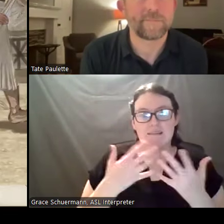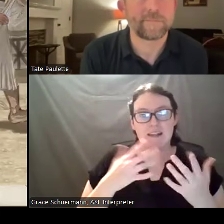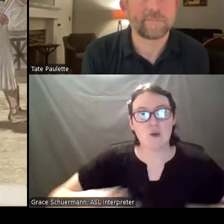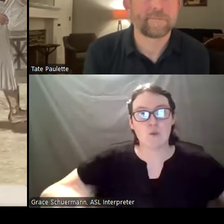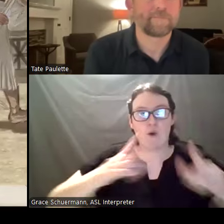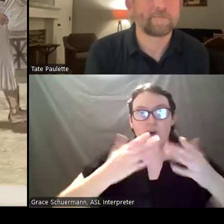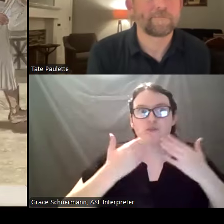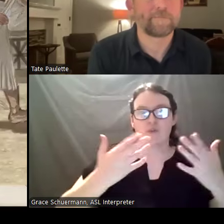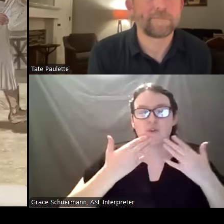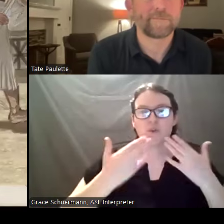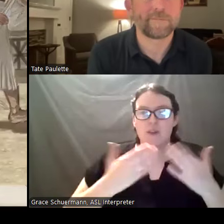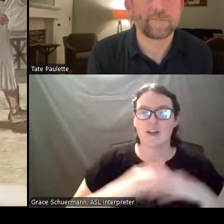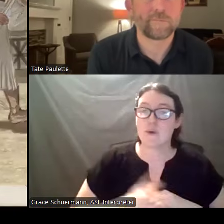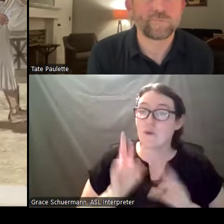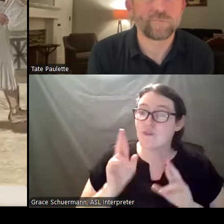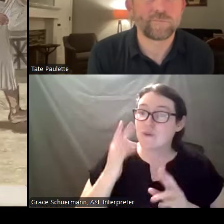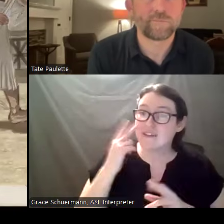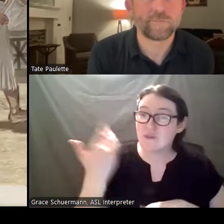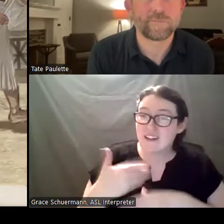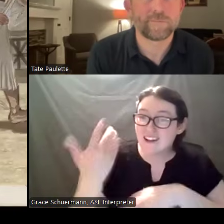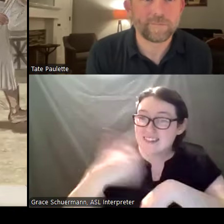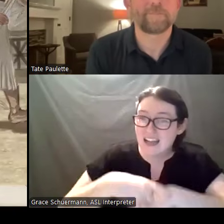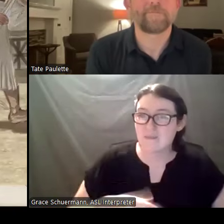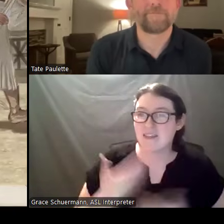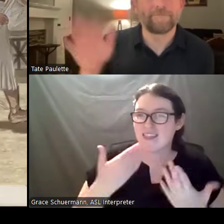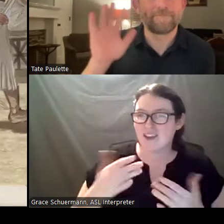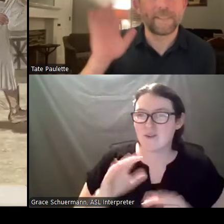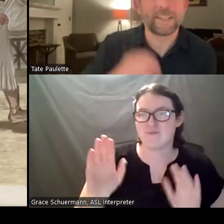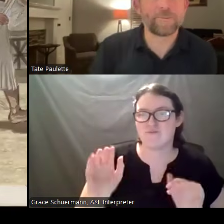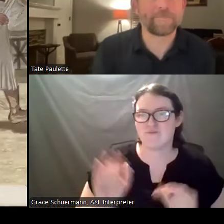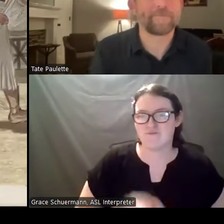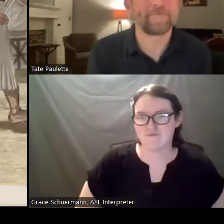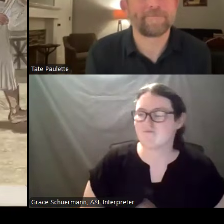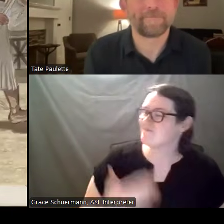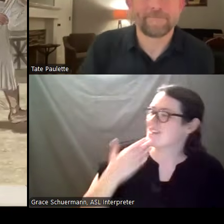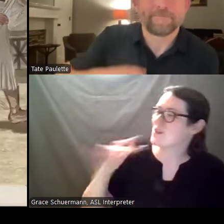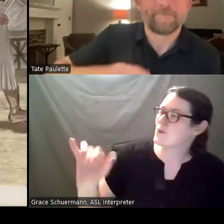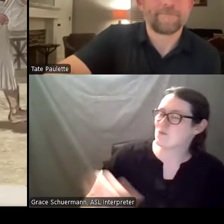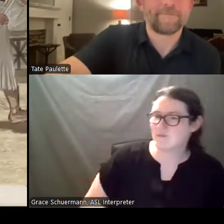and we hope to see you at the next event. Thank you. Thank you.